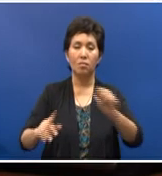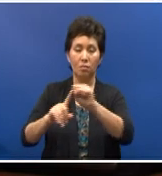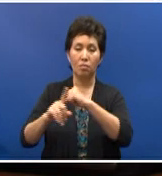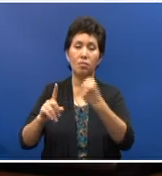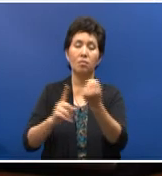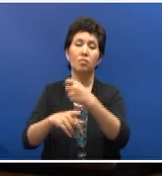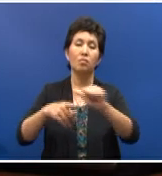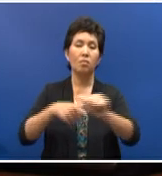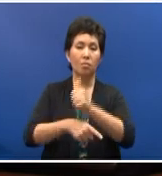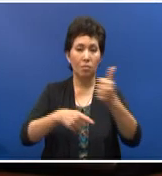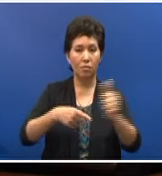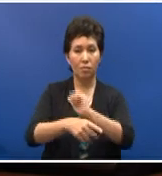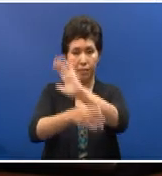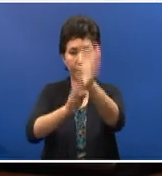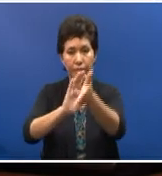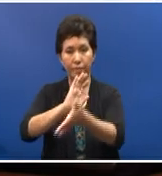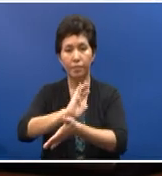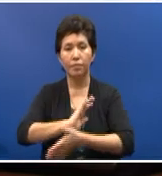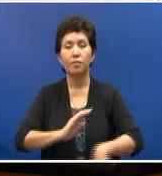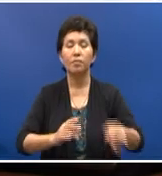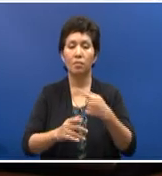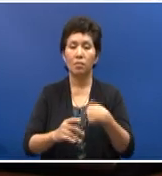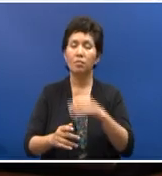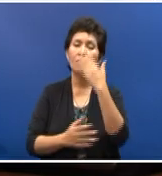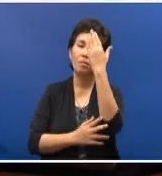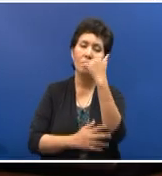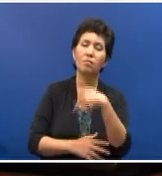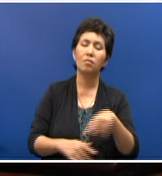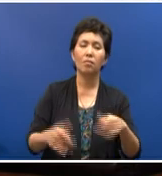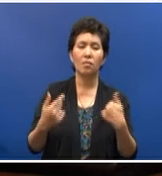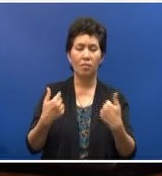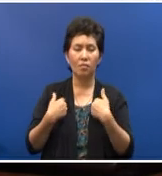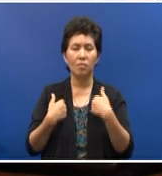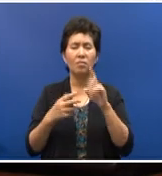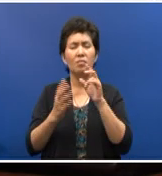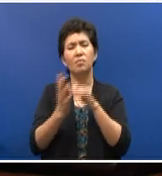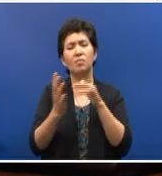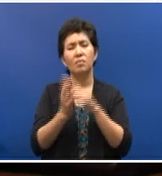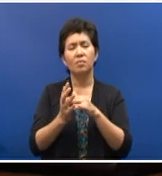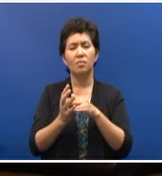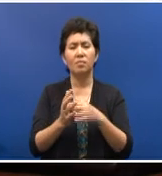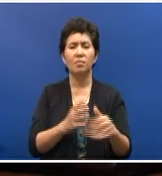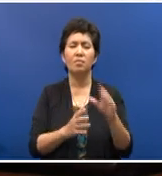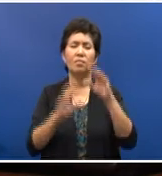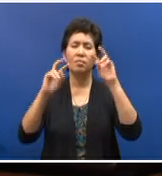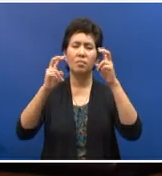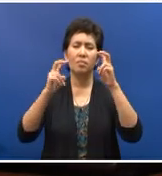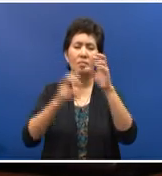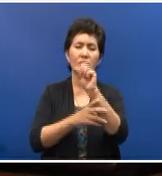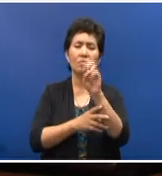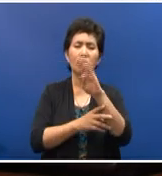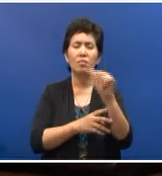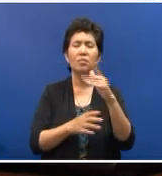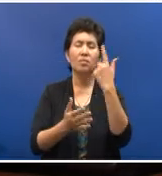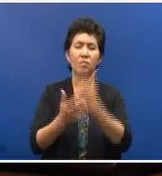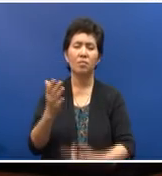practices. So, okay, why do you have to study this subject? Okay, what are the significance of